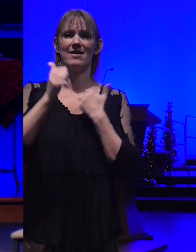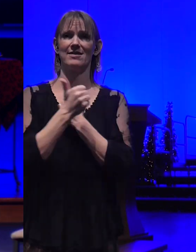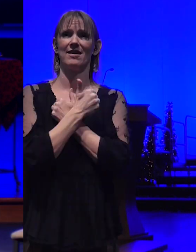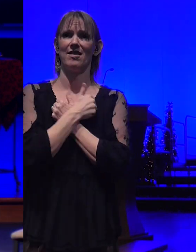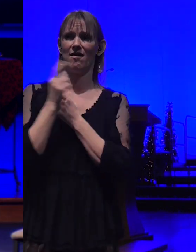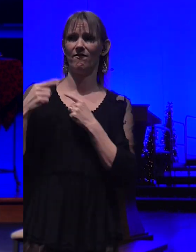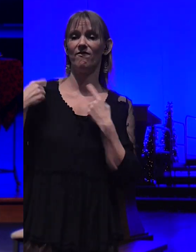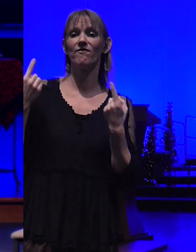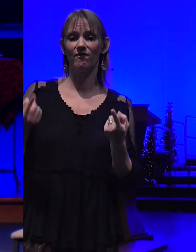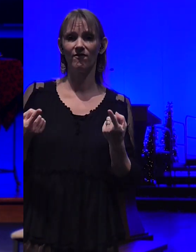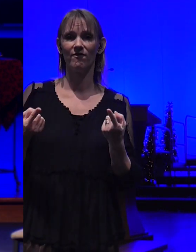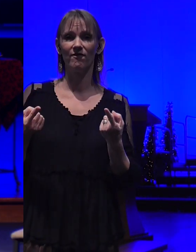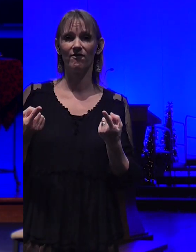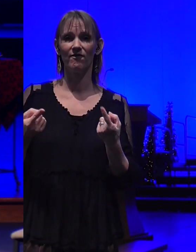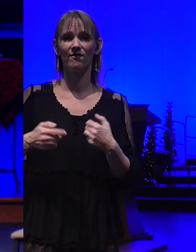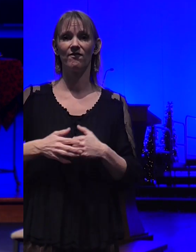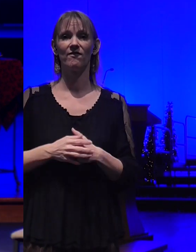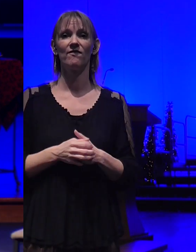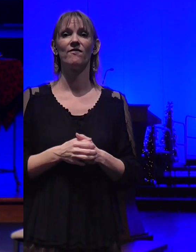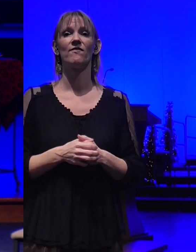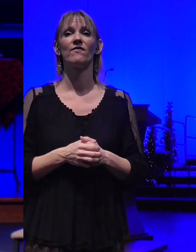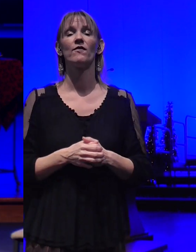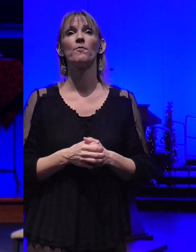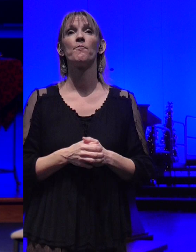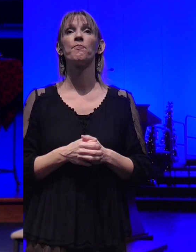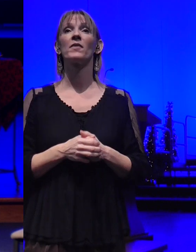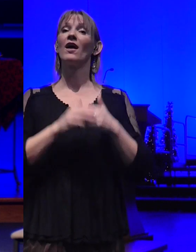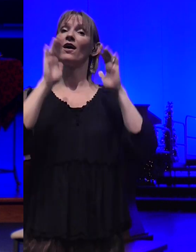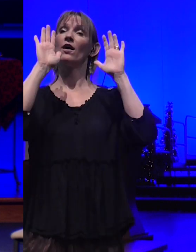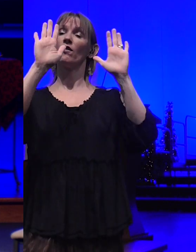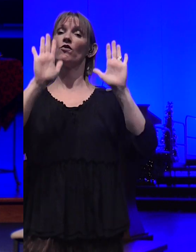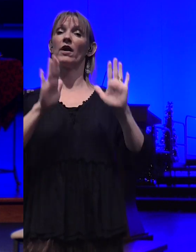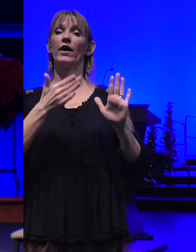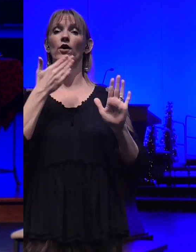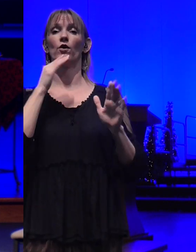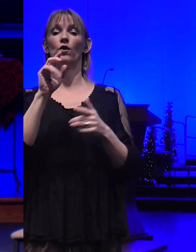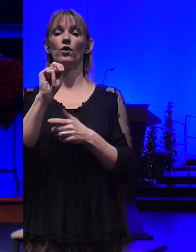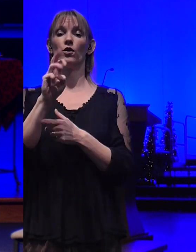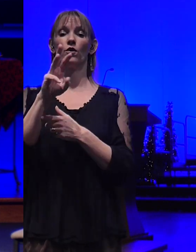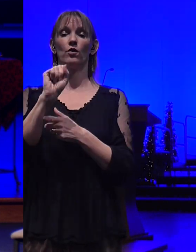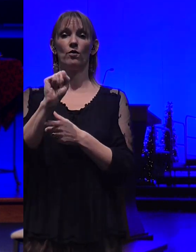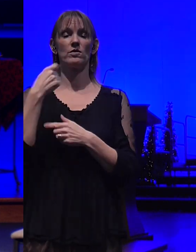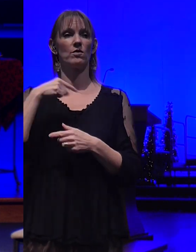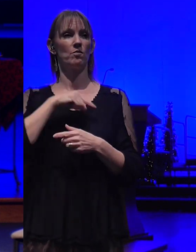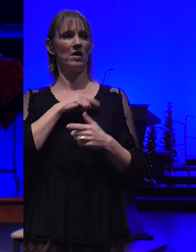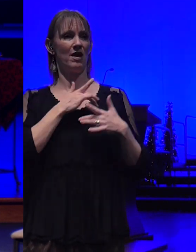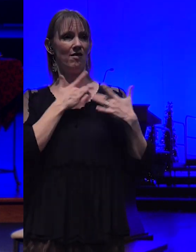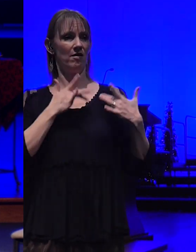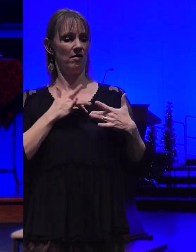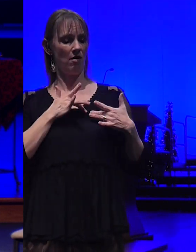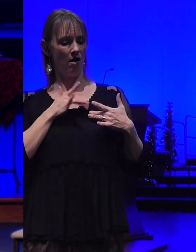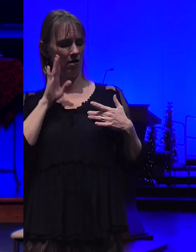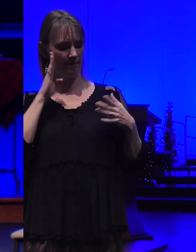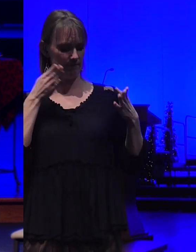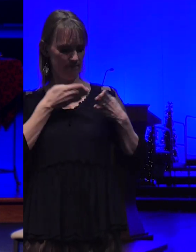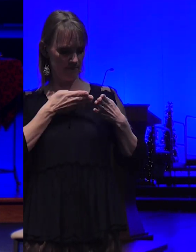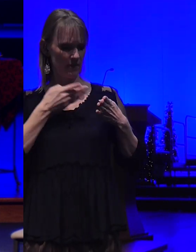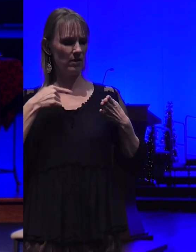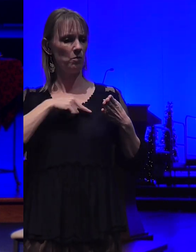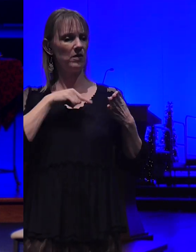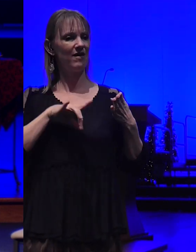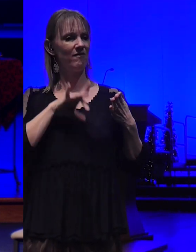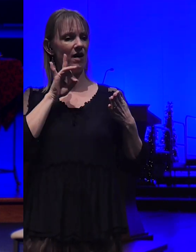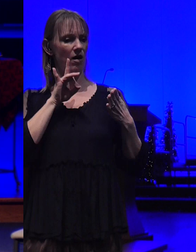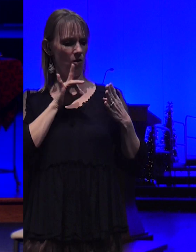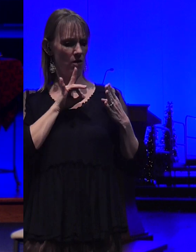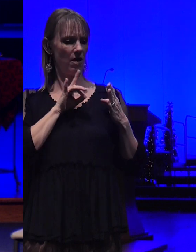love, it is written. The great good news, as we go to the manger of our hearts, we discover a love that